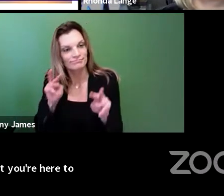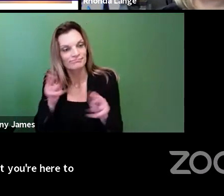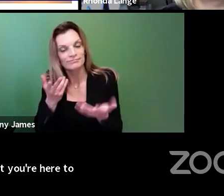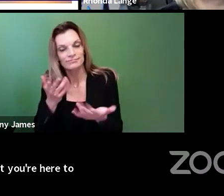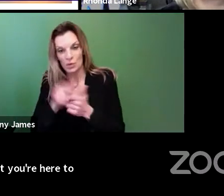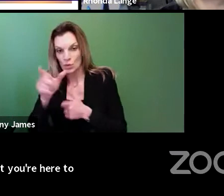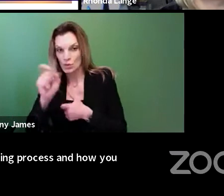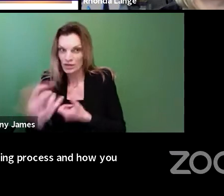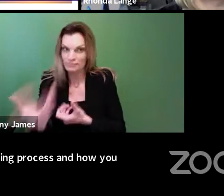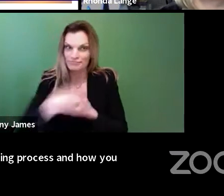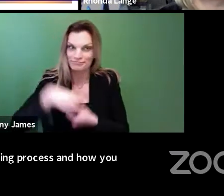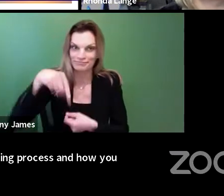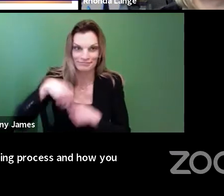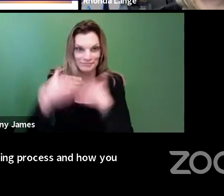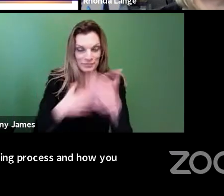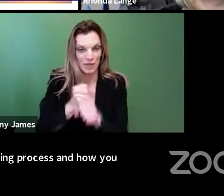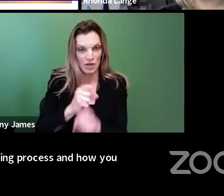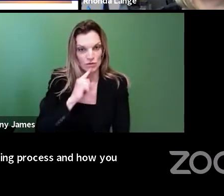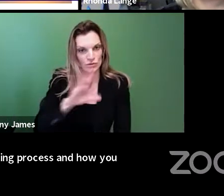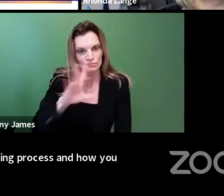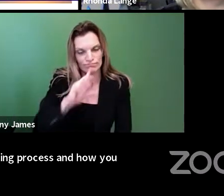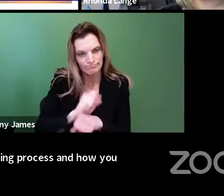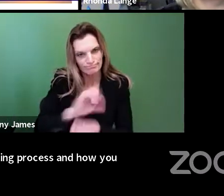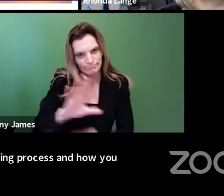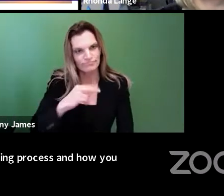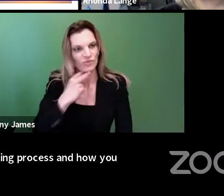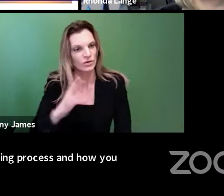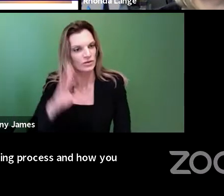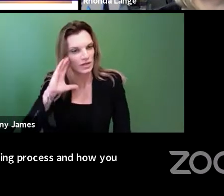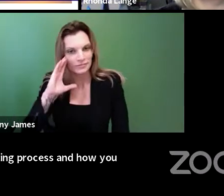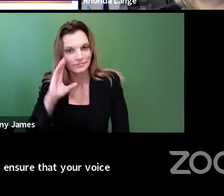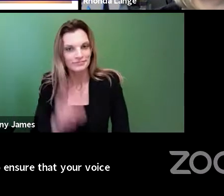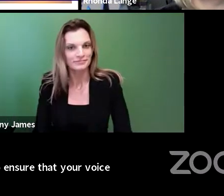this process to ensure that your voice is heard.